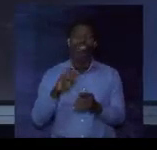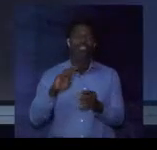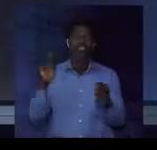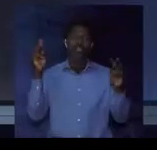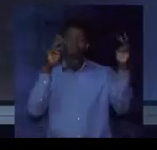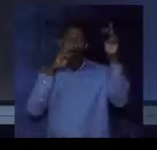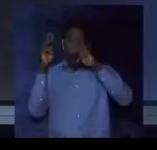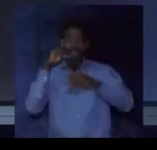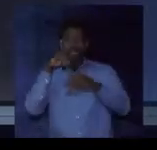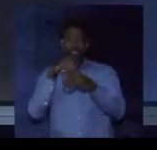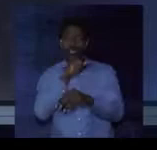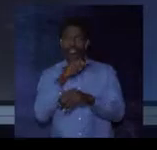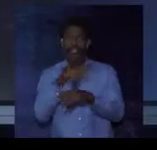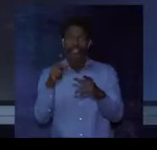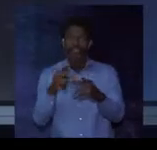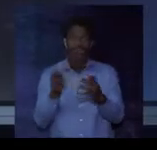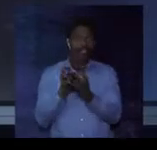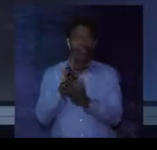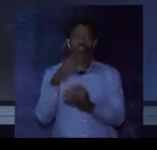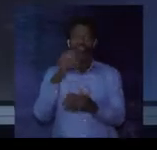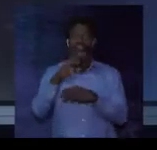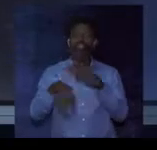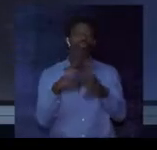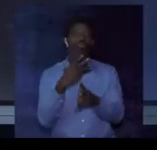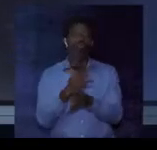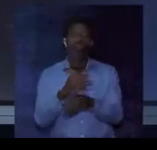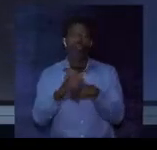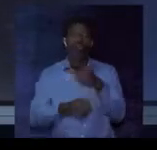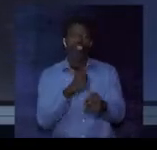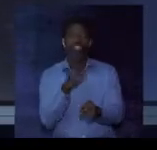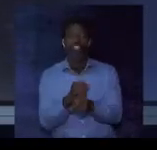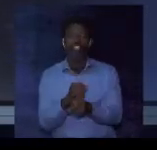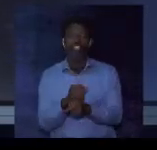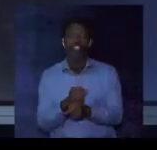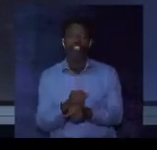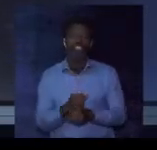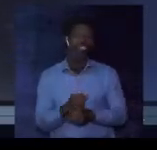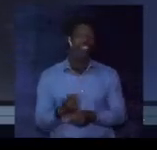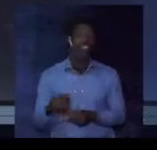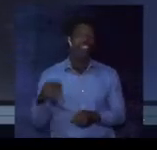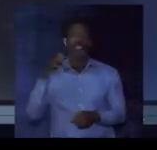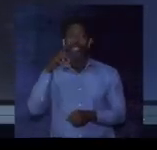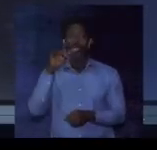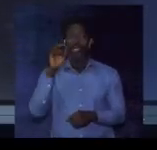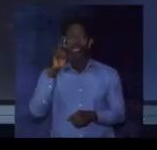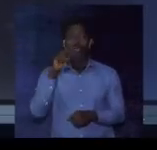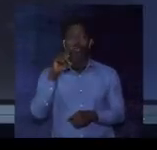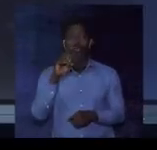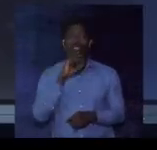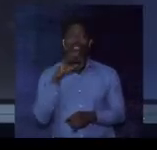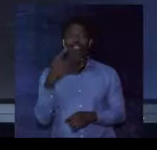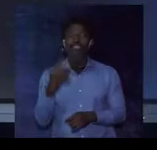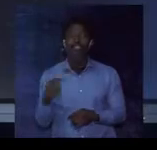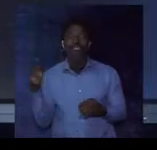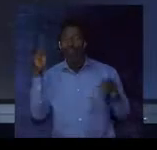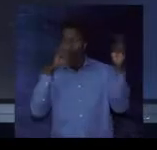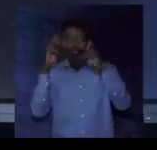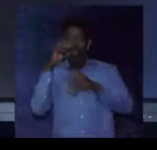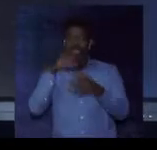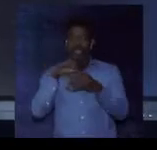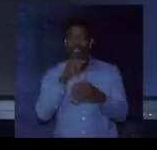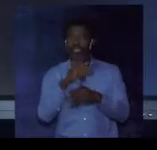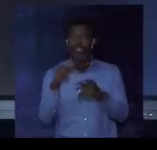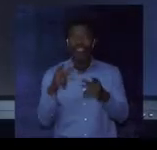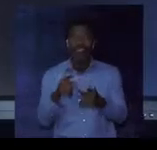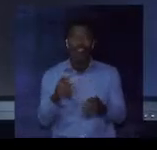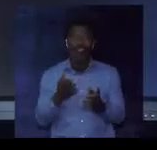the weather in a place through the whole year. Climate is the weather in a place through the whole